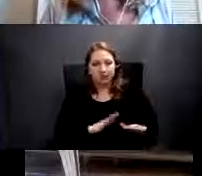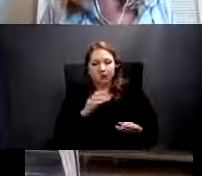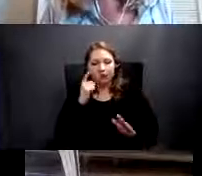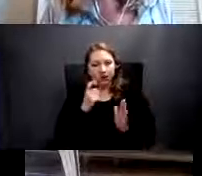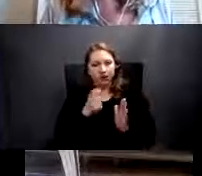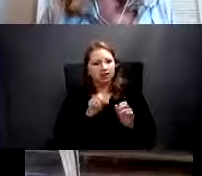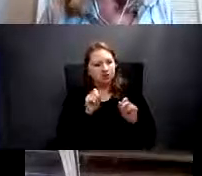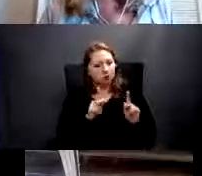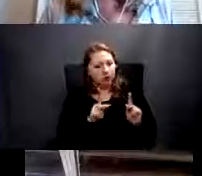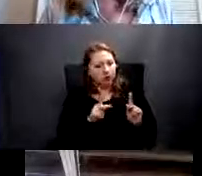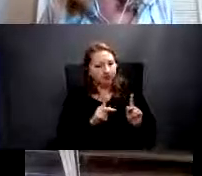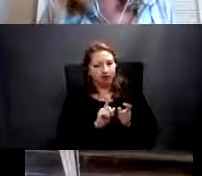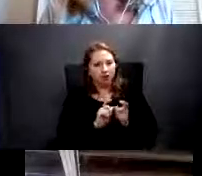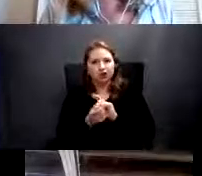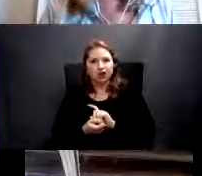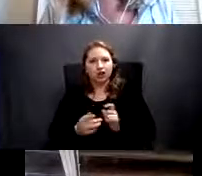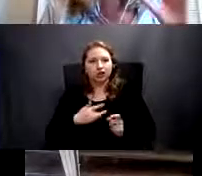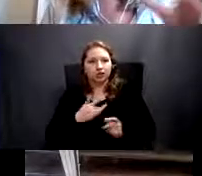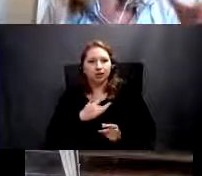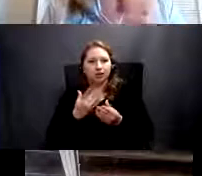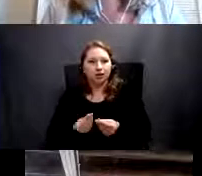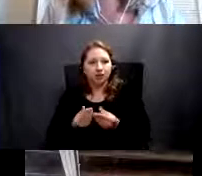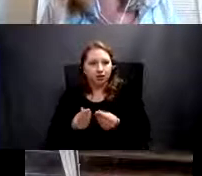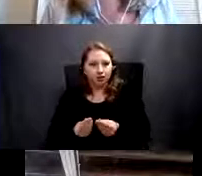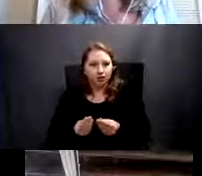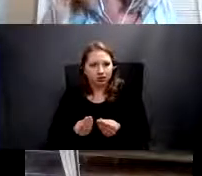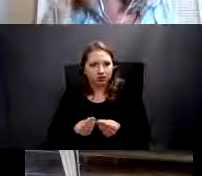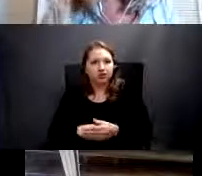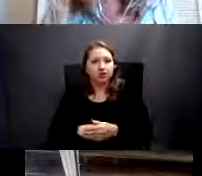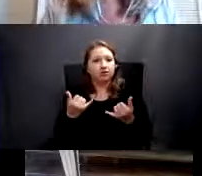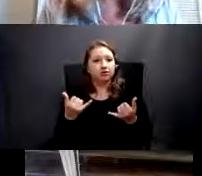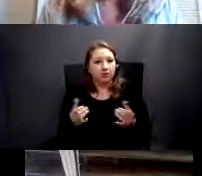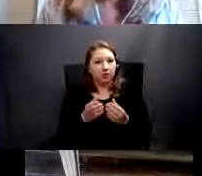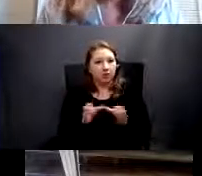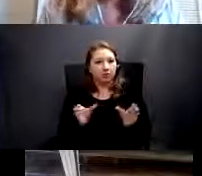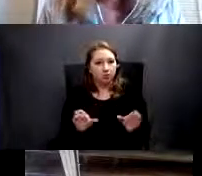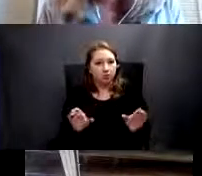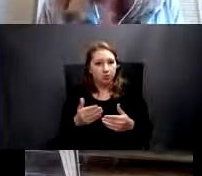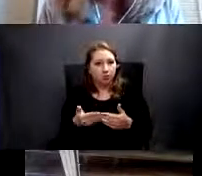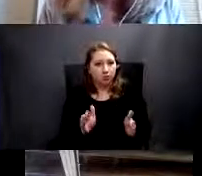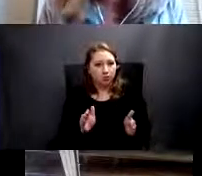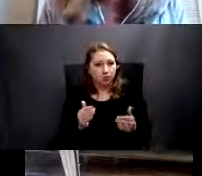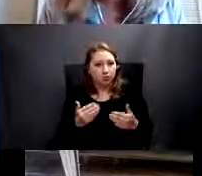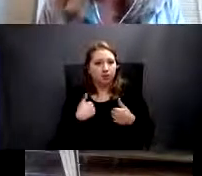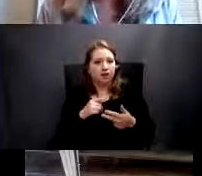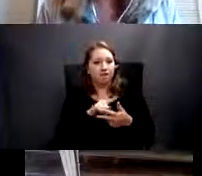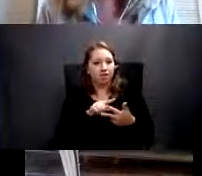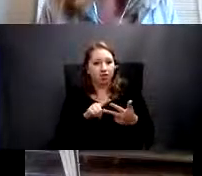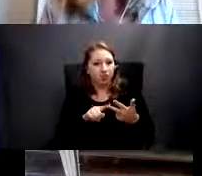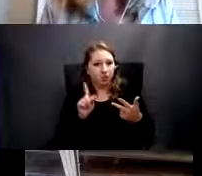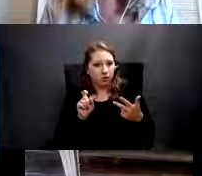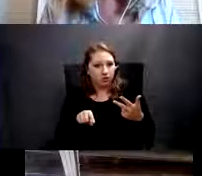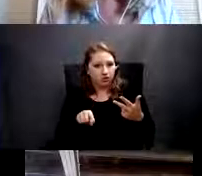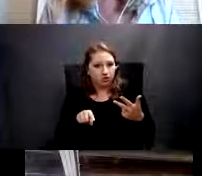to compassion. So we're going to put you in breakout rooms. There are 3 questions would like